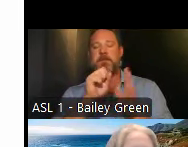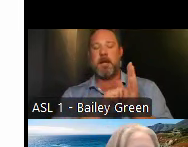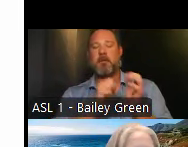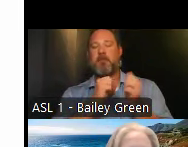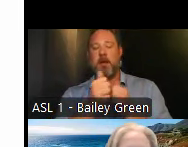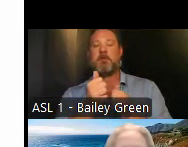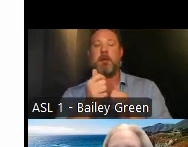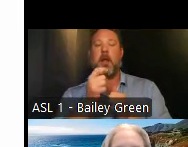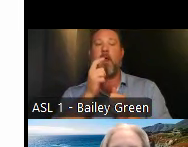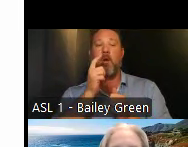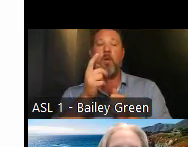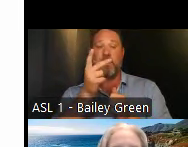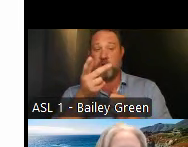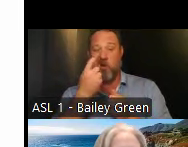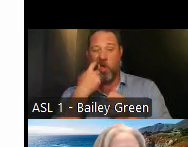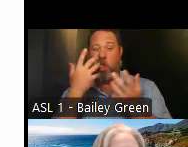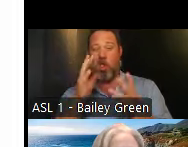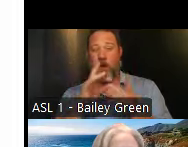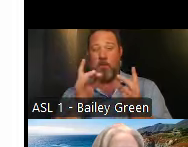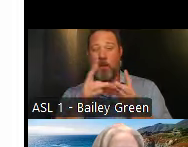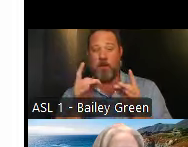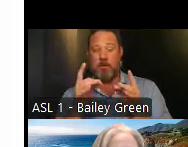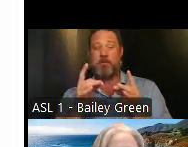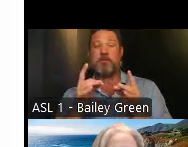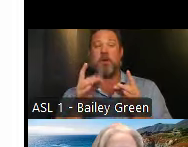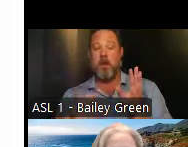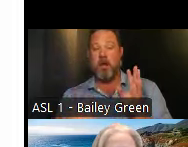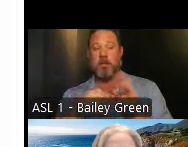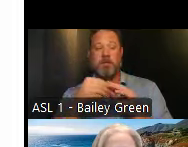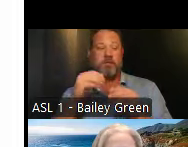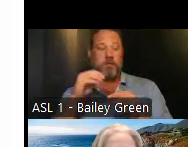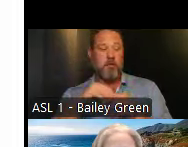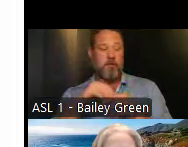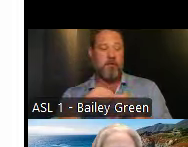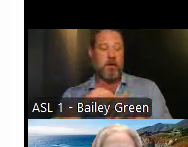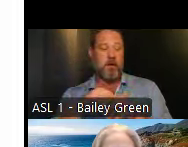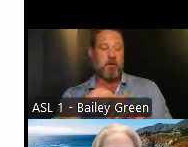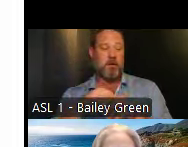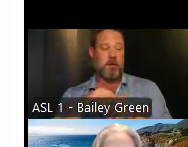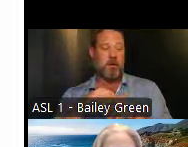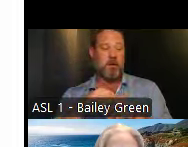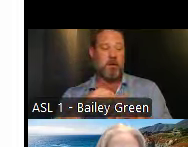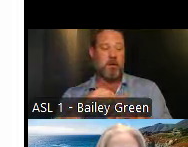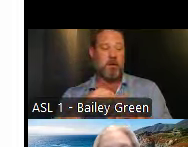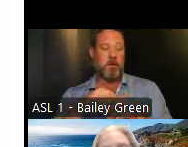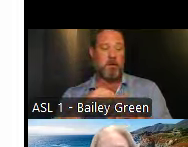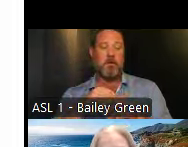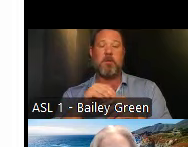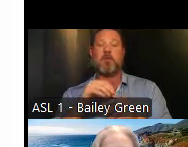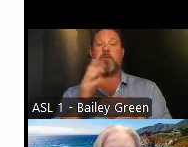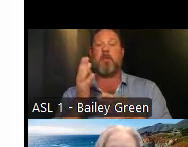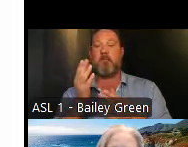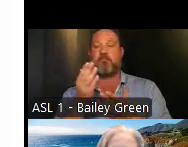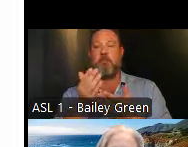And Susan already mentioned this one. We're really happy that the additional funding for the long-term care ombudsman program was indeed included in the budget. So